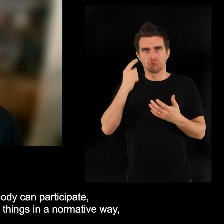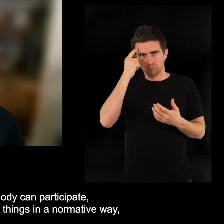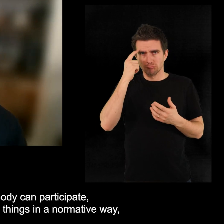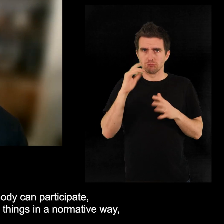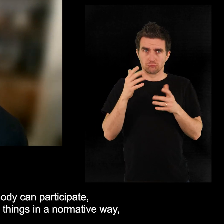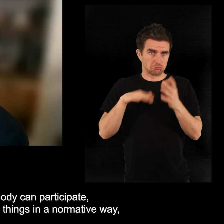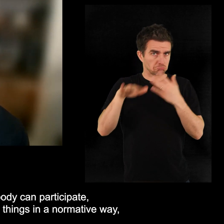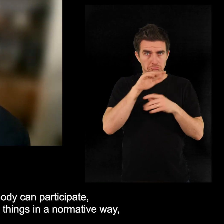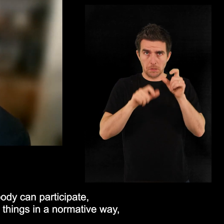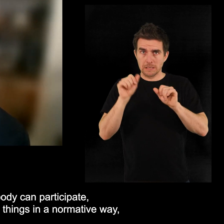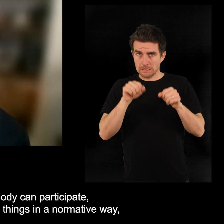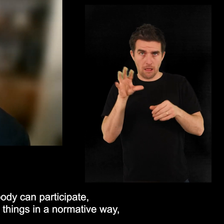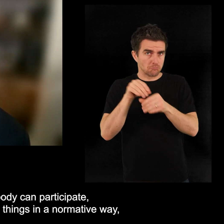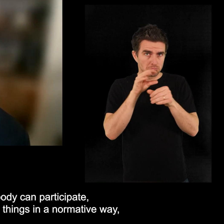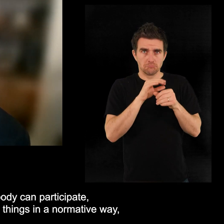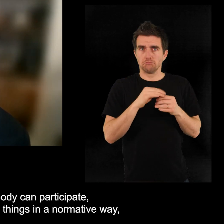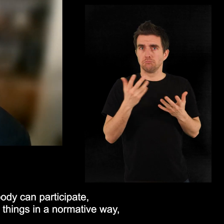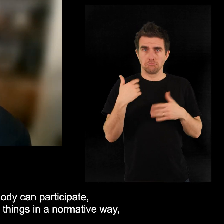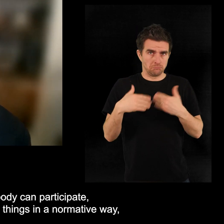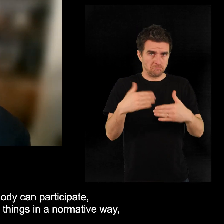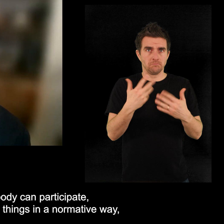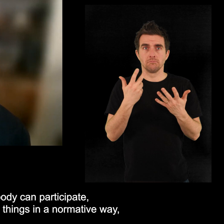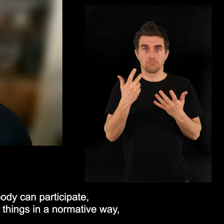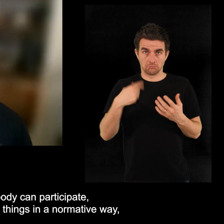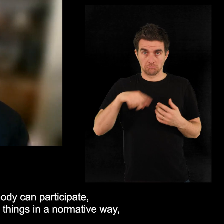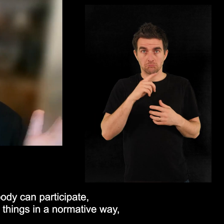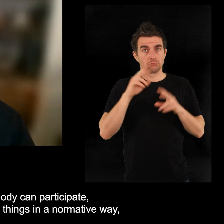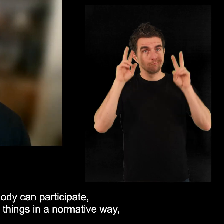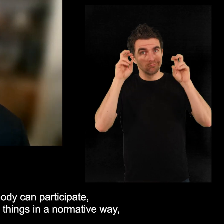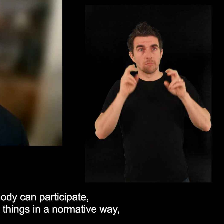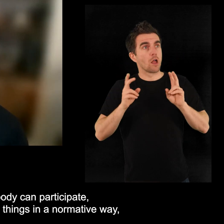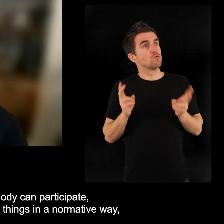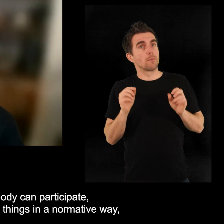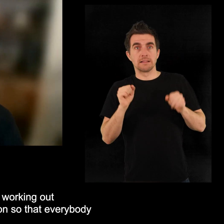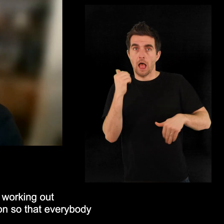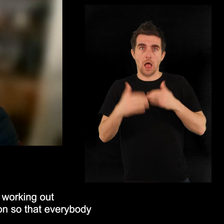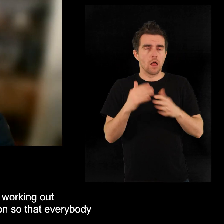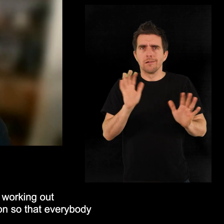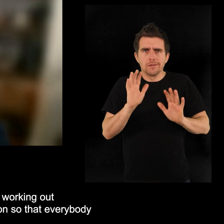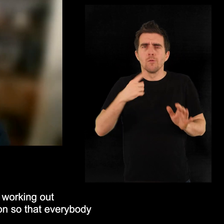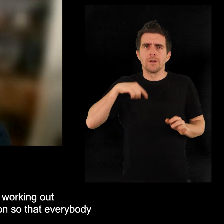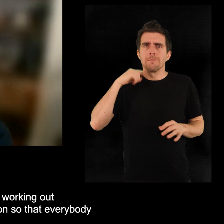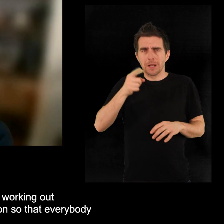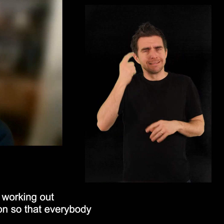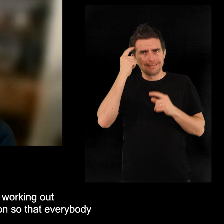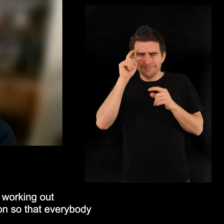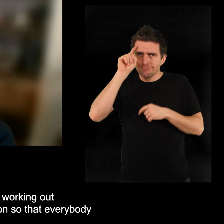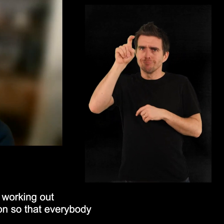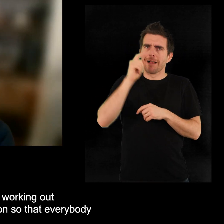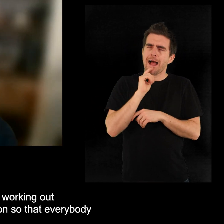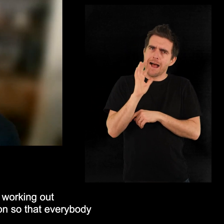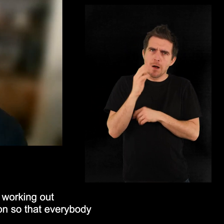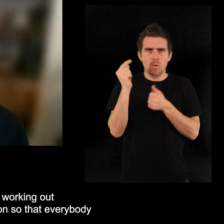down and everybody can participate. And that doesn't mean doing things in a normative way. It means being creative